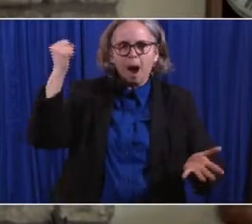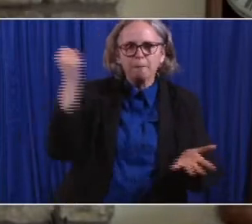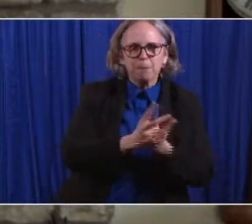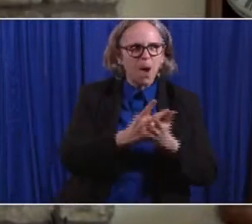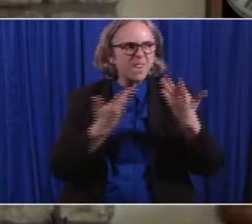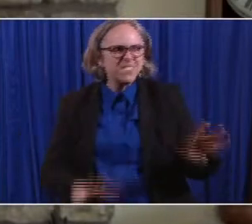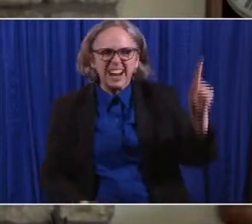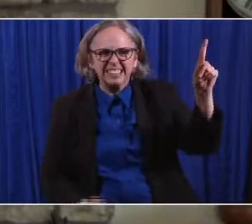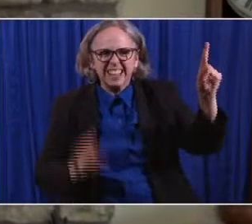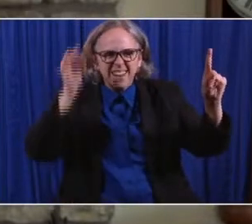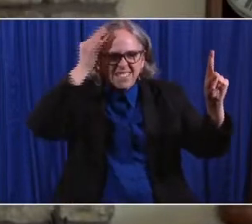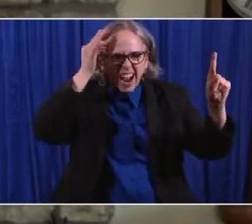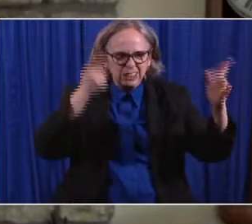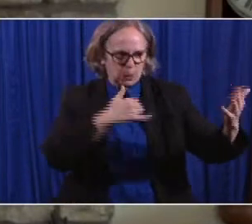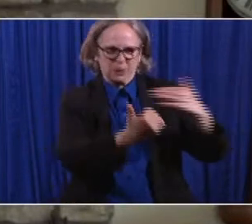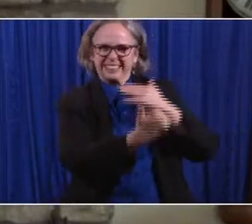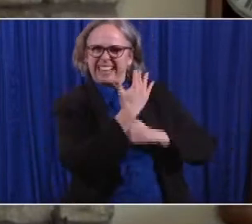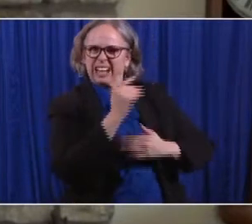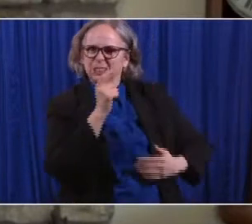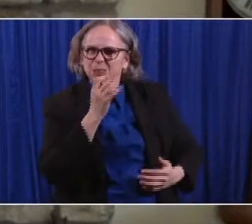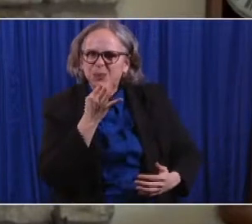excited about that. Ohio will get